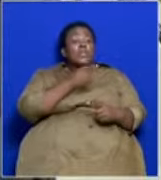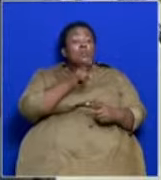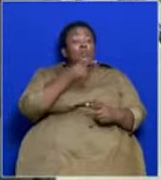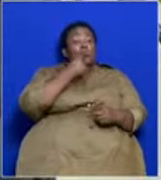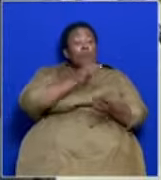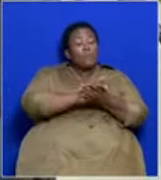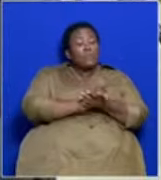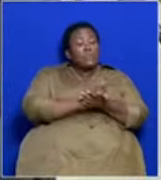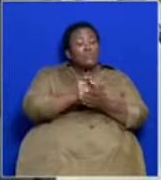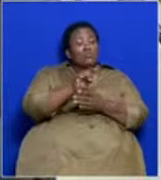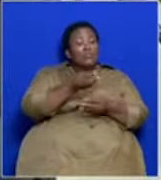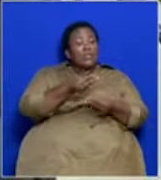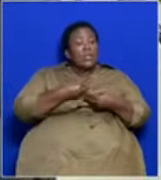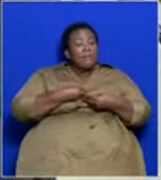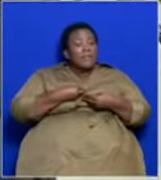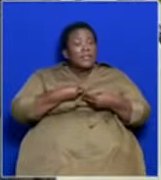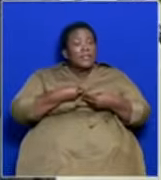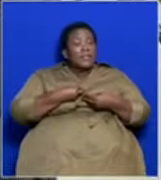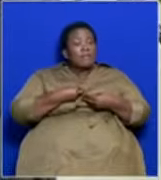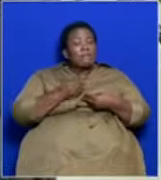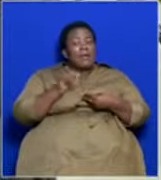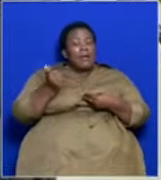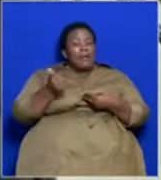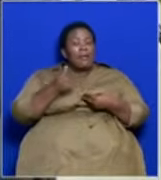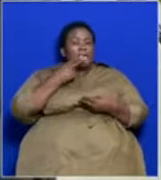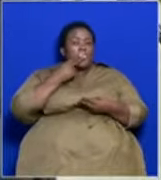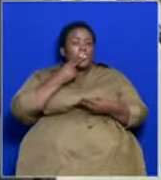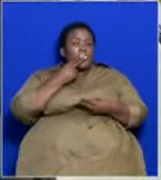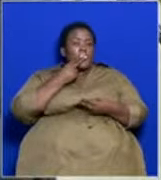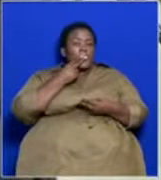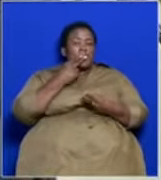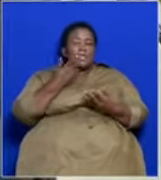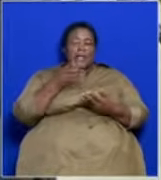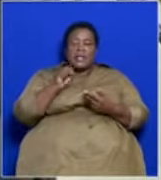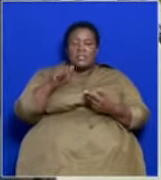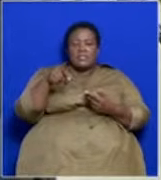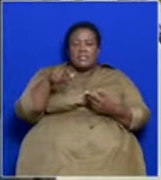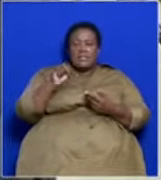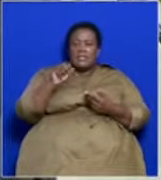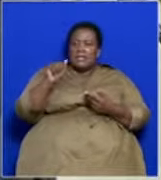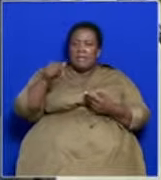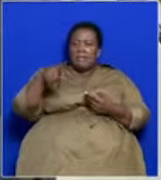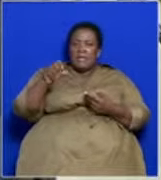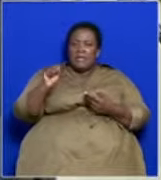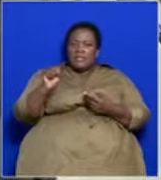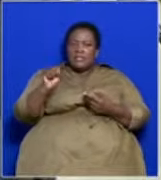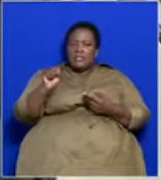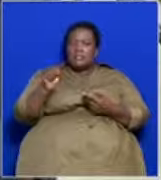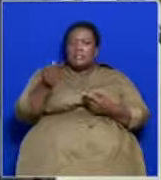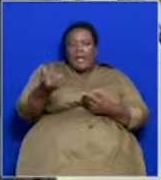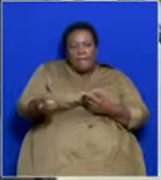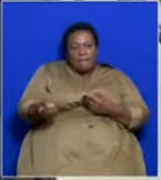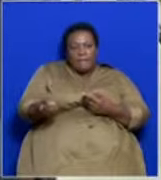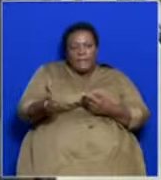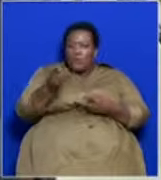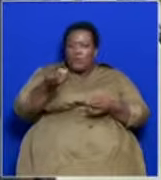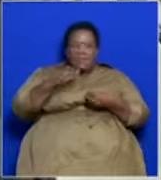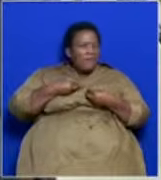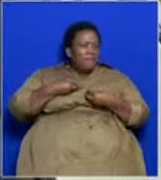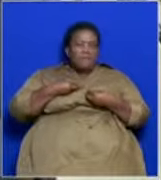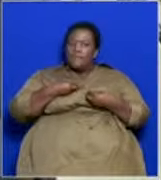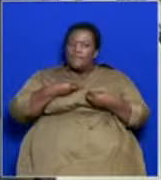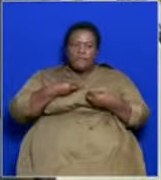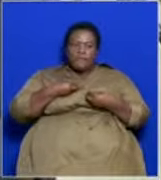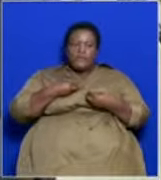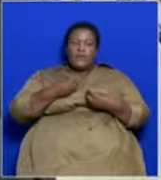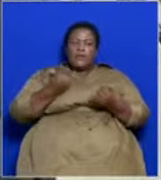remaining cigarettes that is in the SAPS. You didn't give me. Now, I'm no longer interested in the